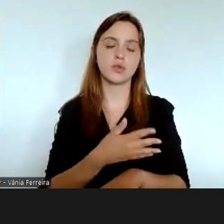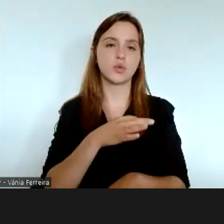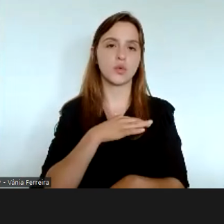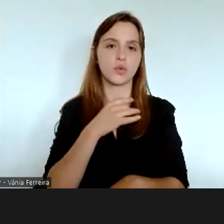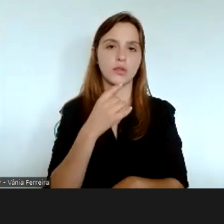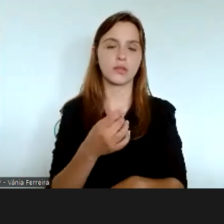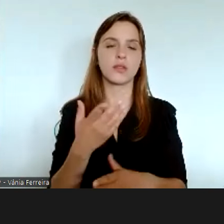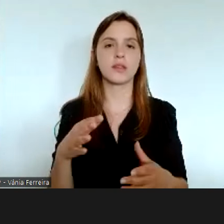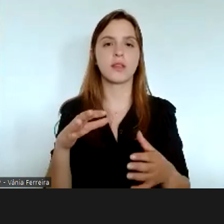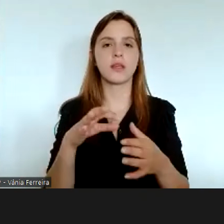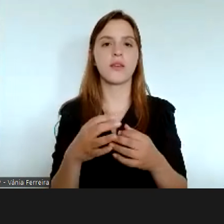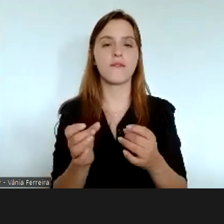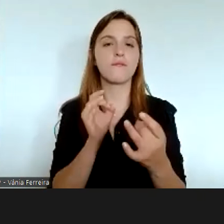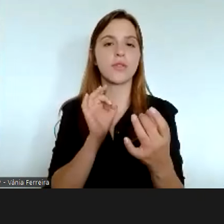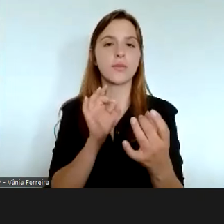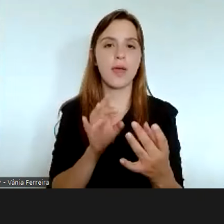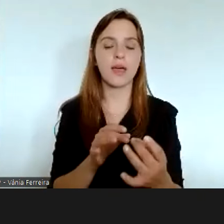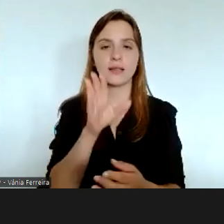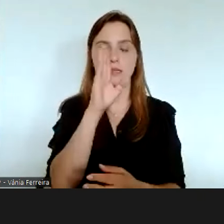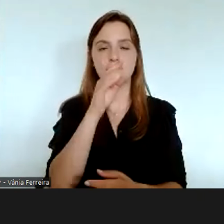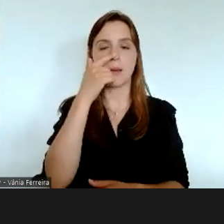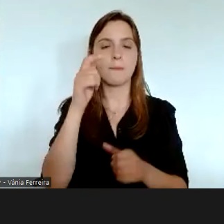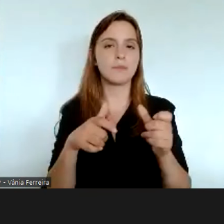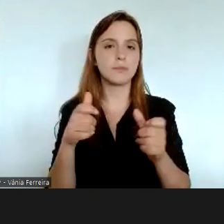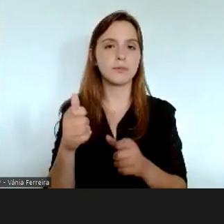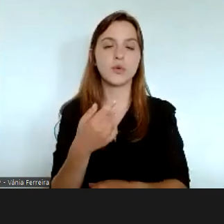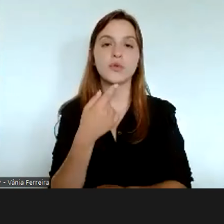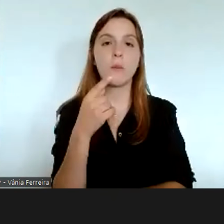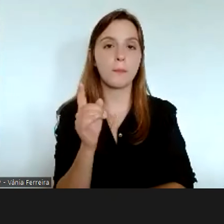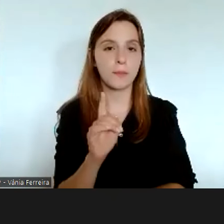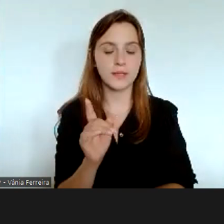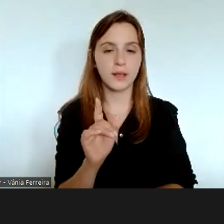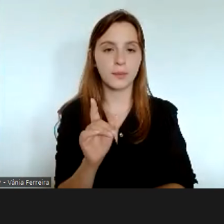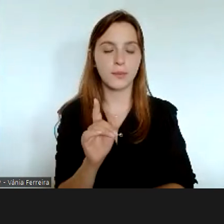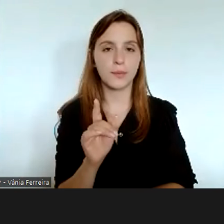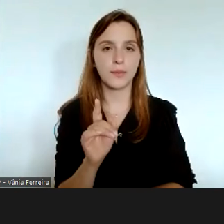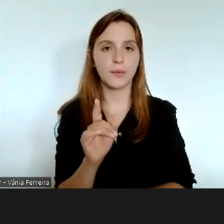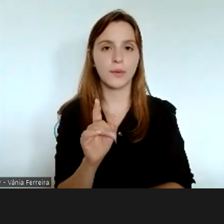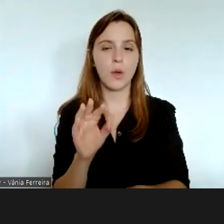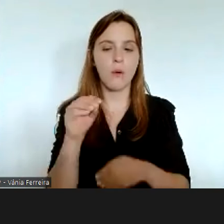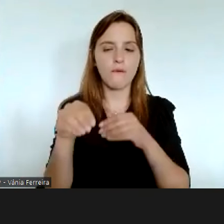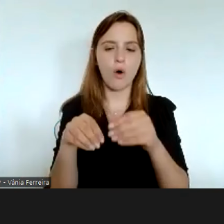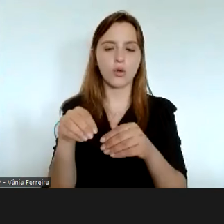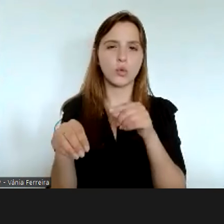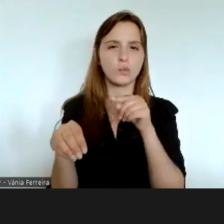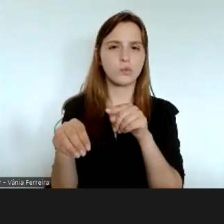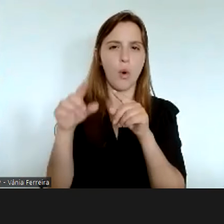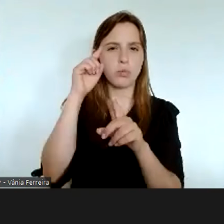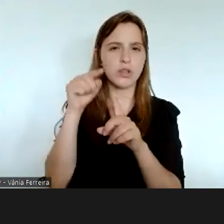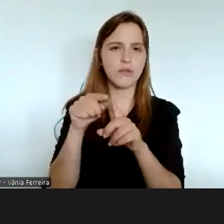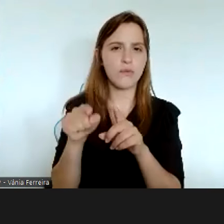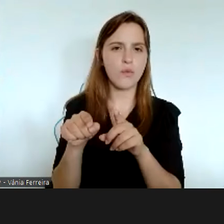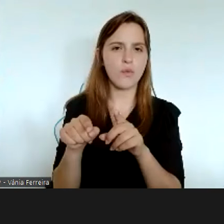about feedback. And if people do not understand what the vote is about, then this is a very